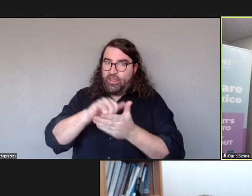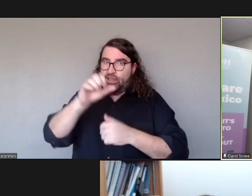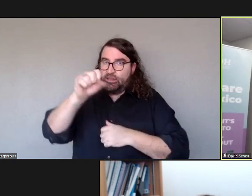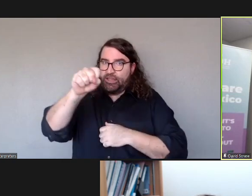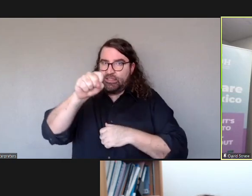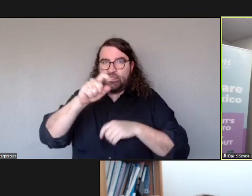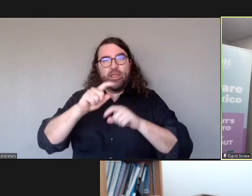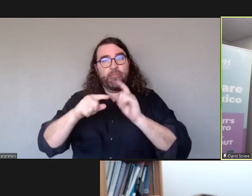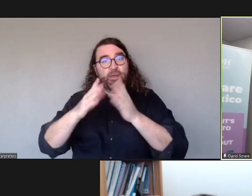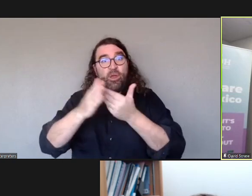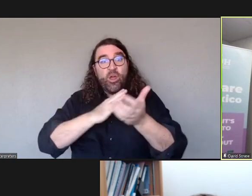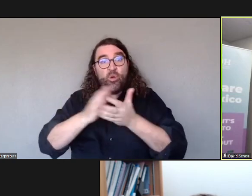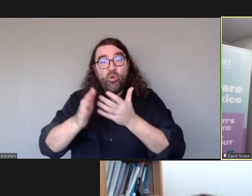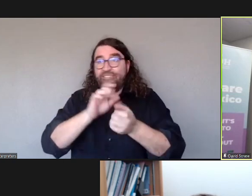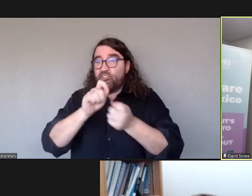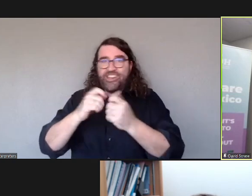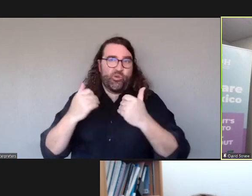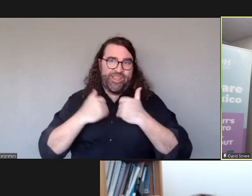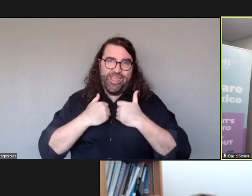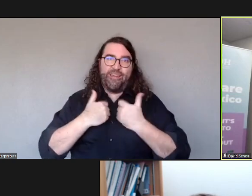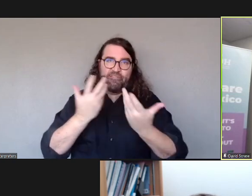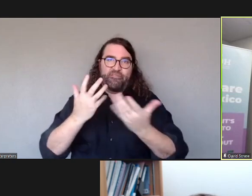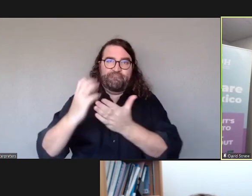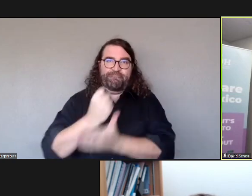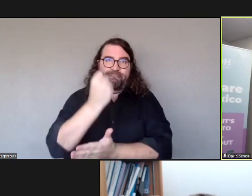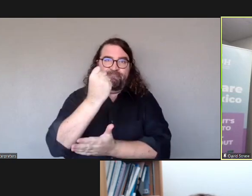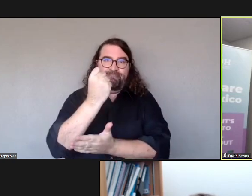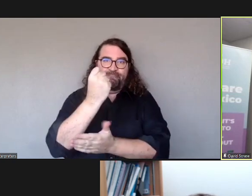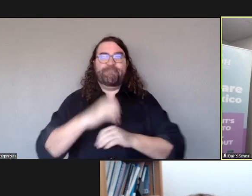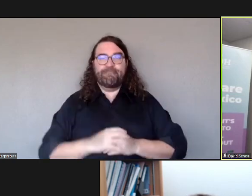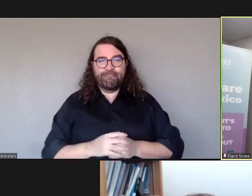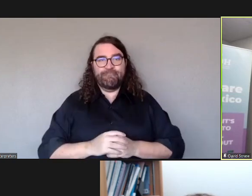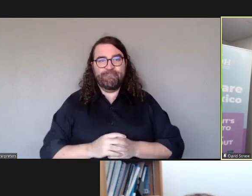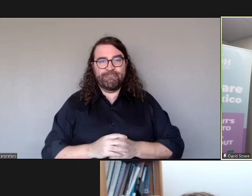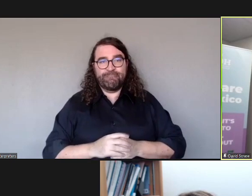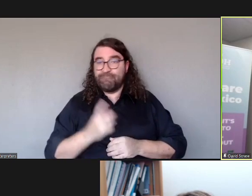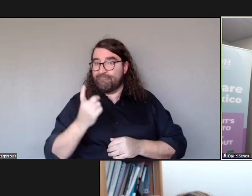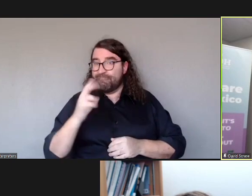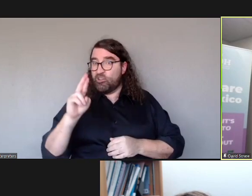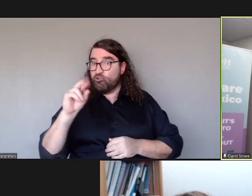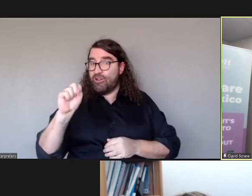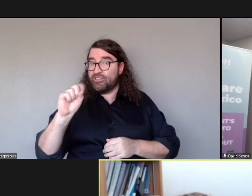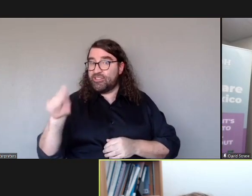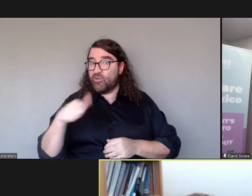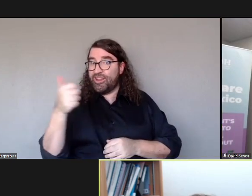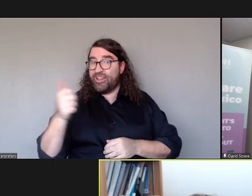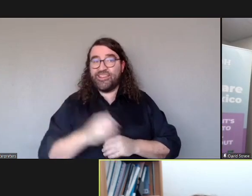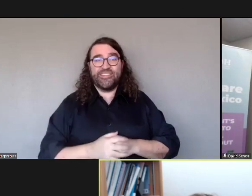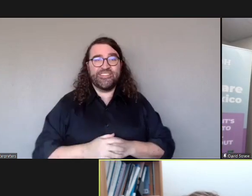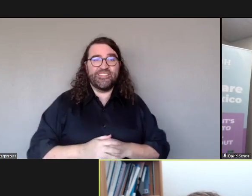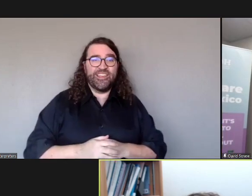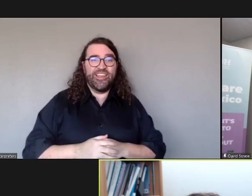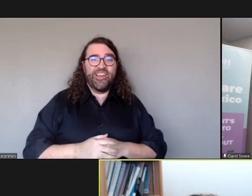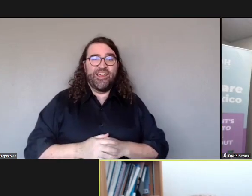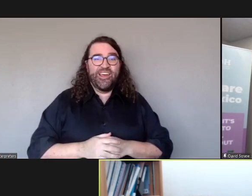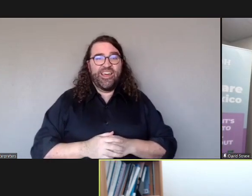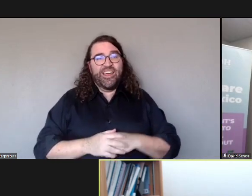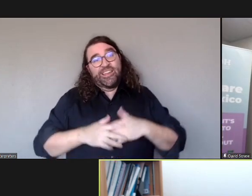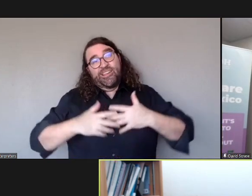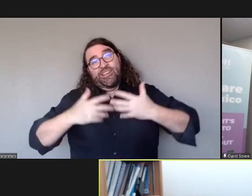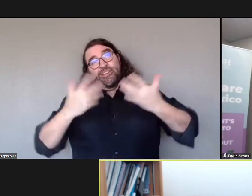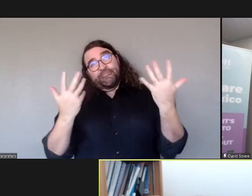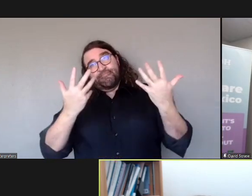we've got, and we have certainly a lot more data than almost anybody else. Christine, what else? Well, I